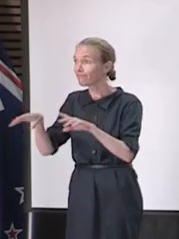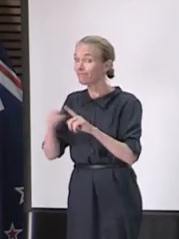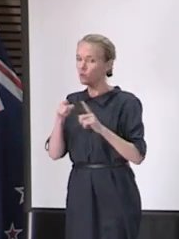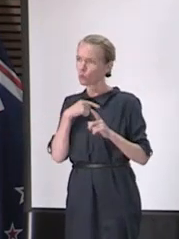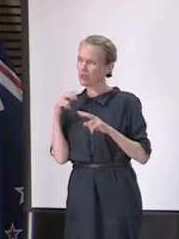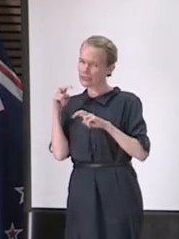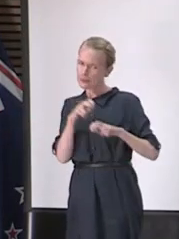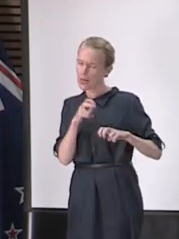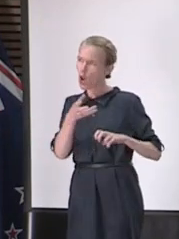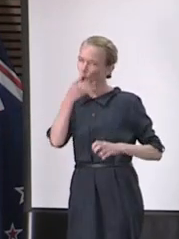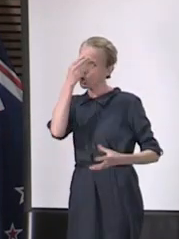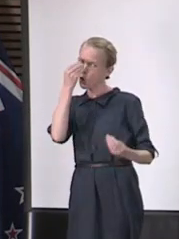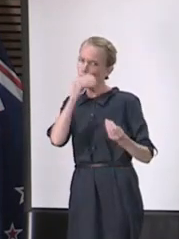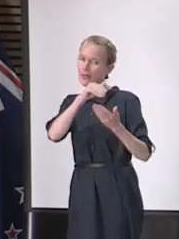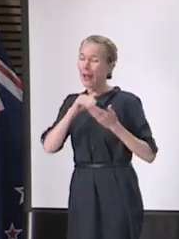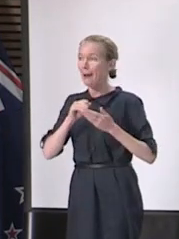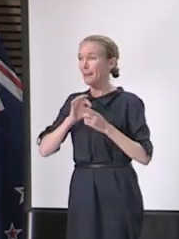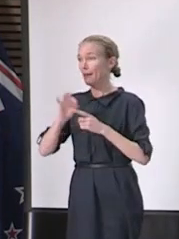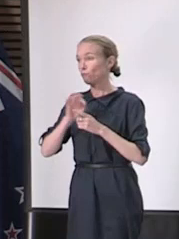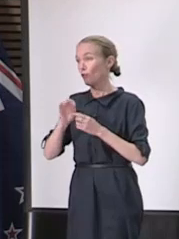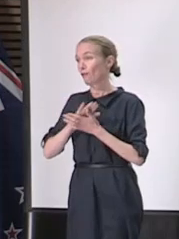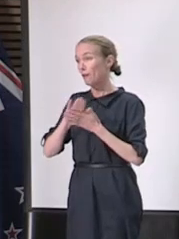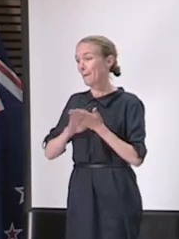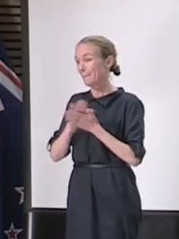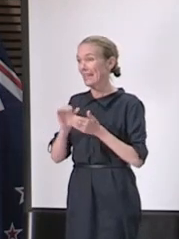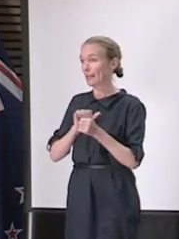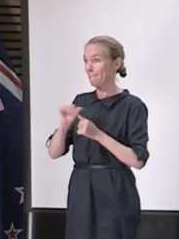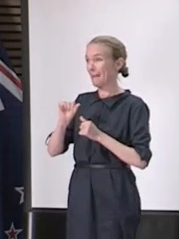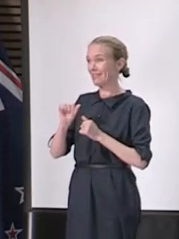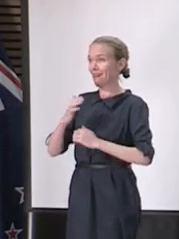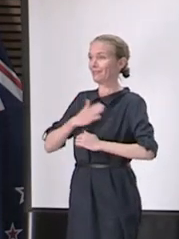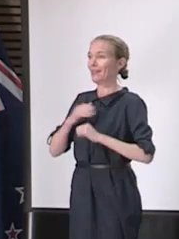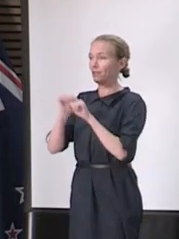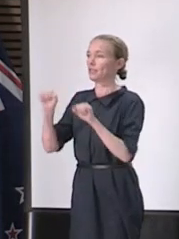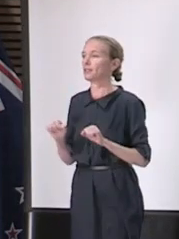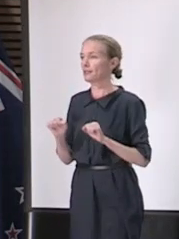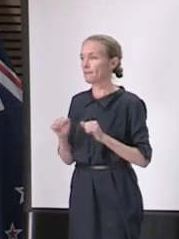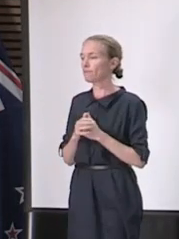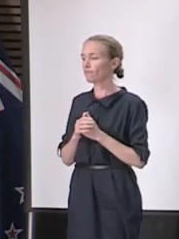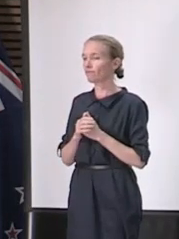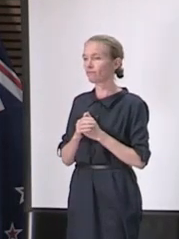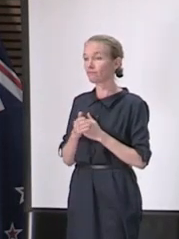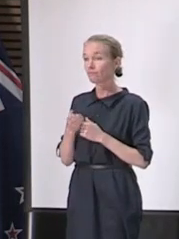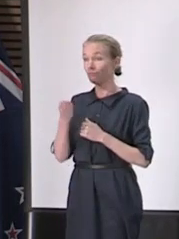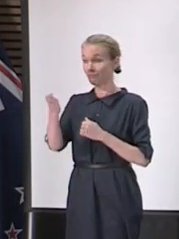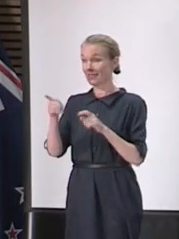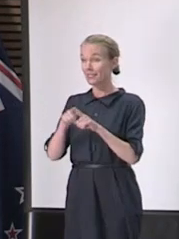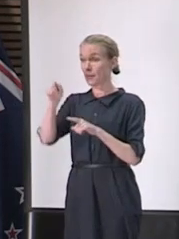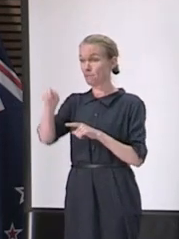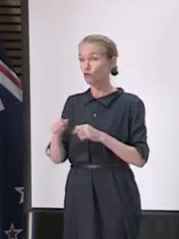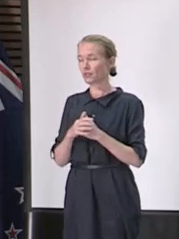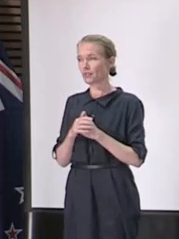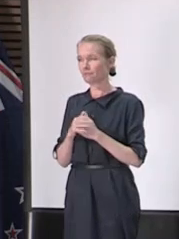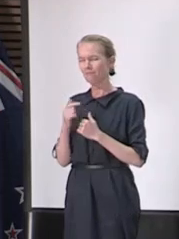is nationally, which is what we're intending to do here. Can you explain why St Margaret's rest home residents weren't immediately taken to North